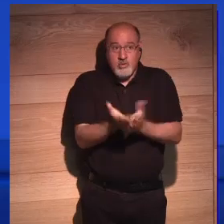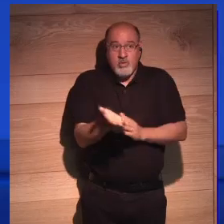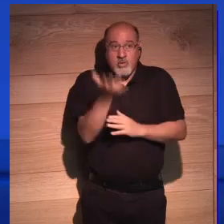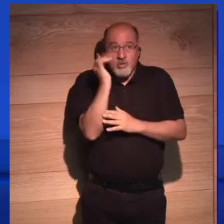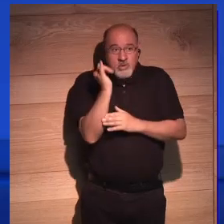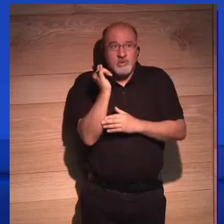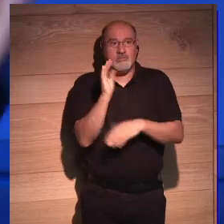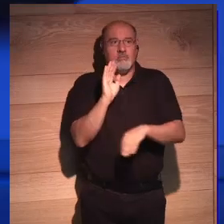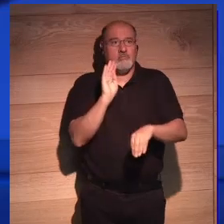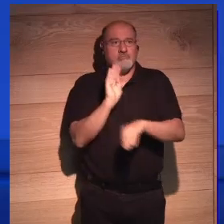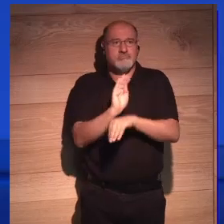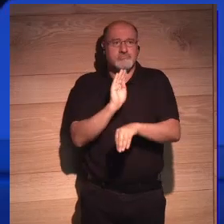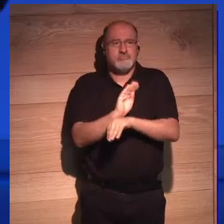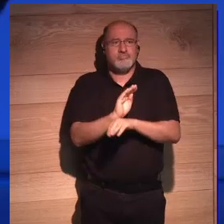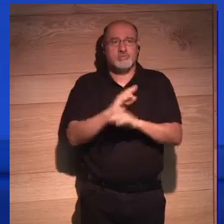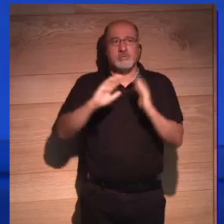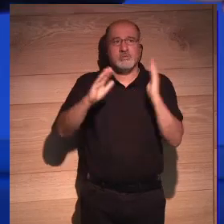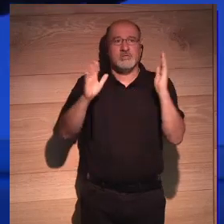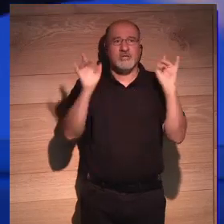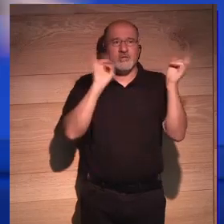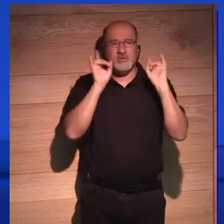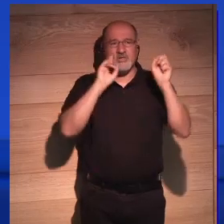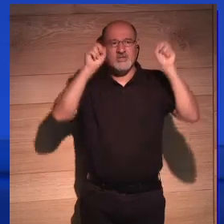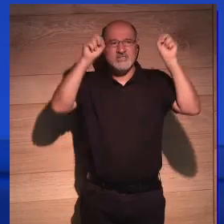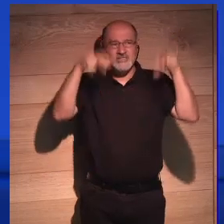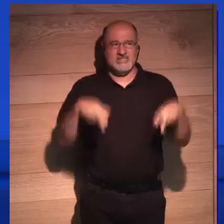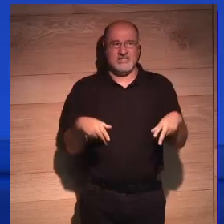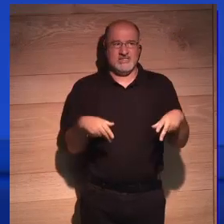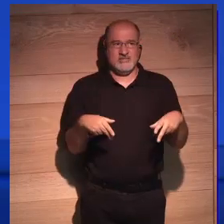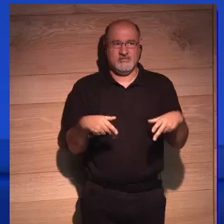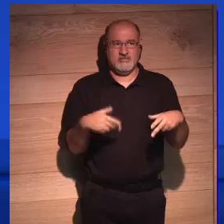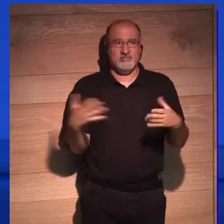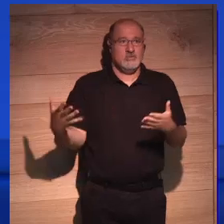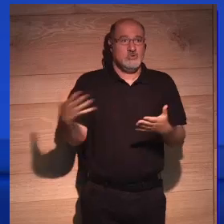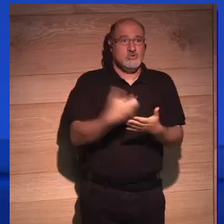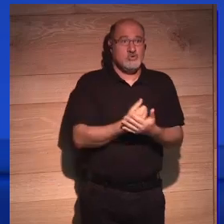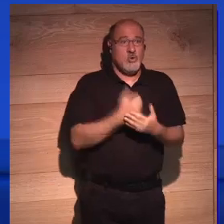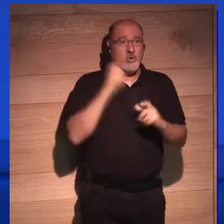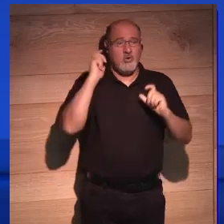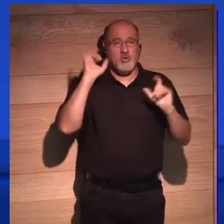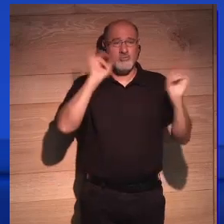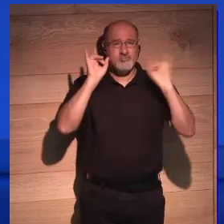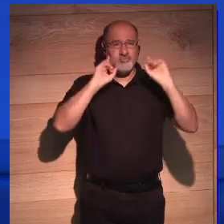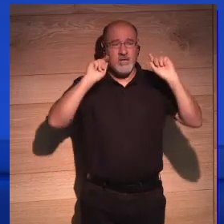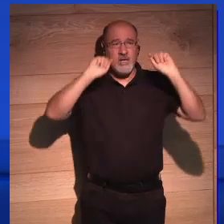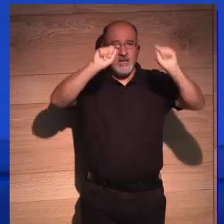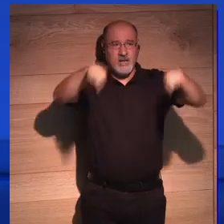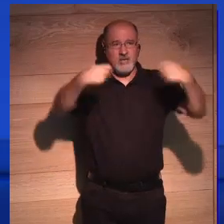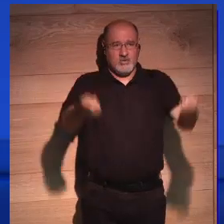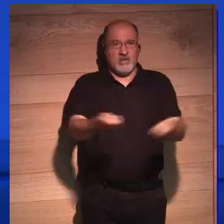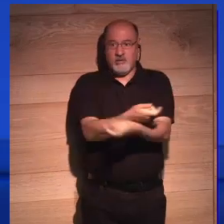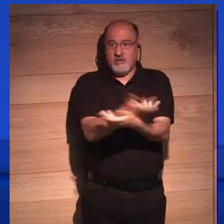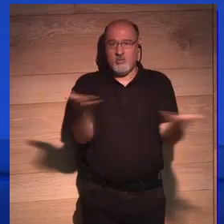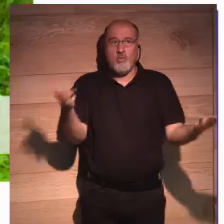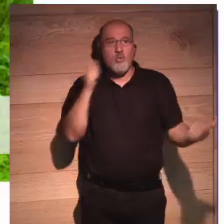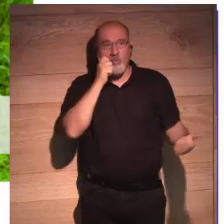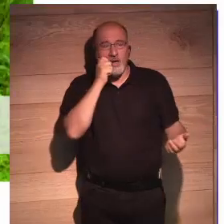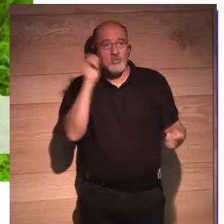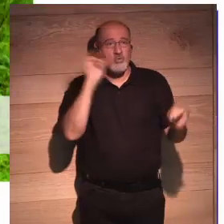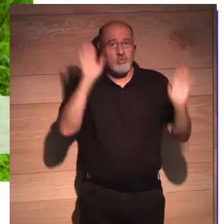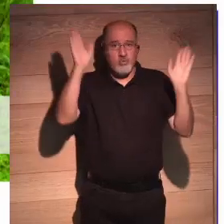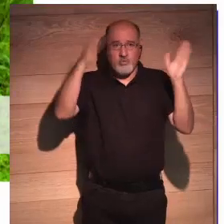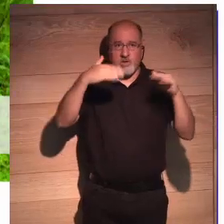from humans, and this is one of those places. So you experience the sounds of